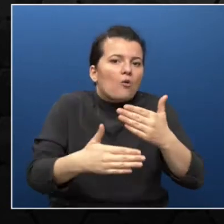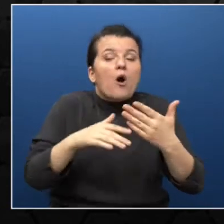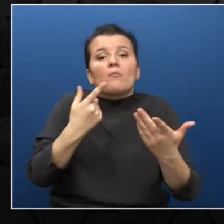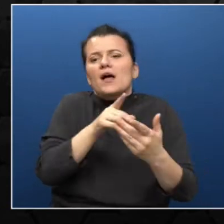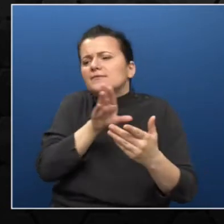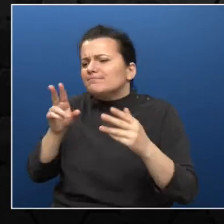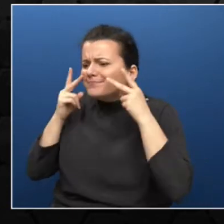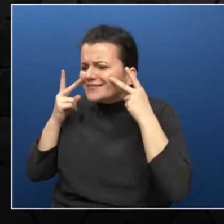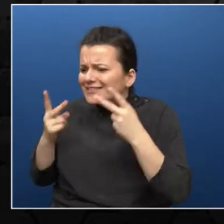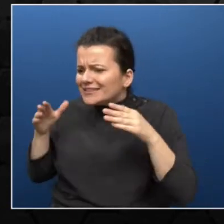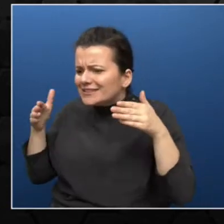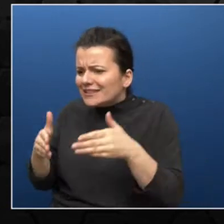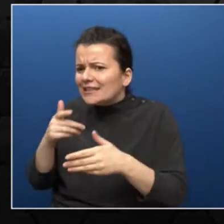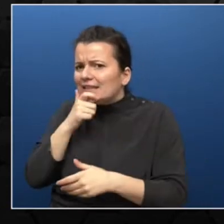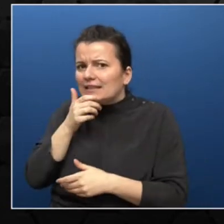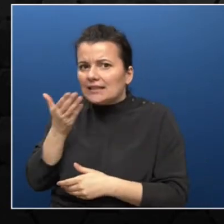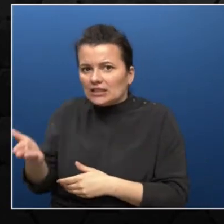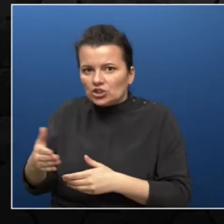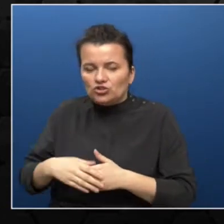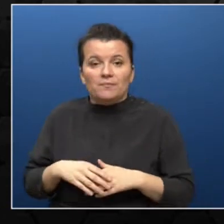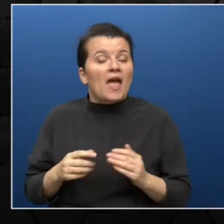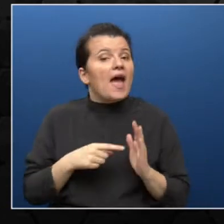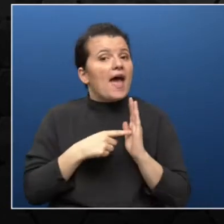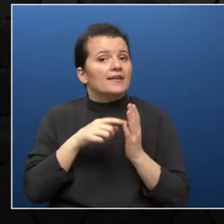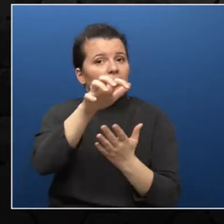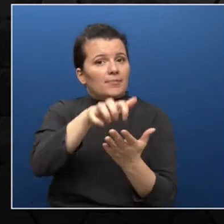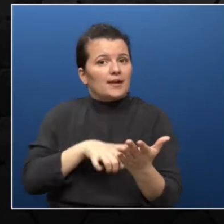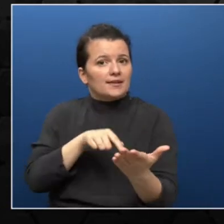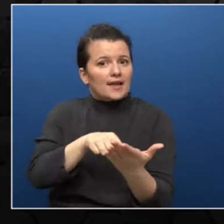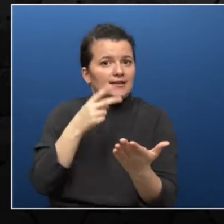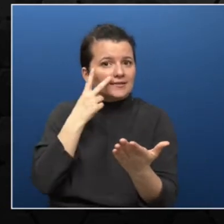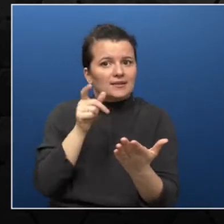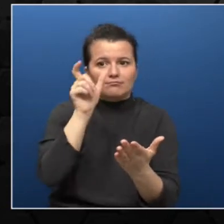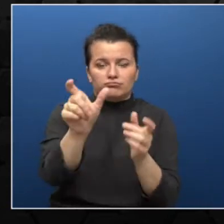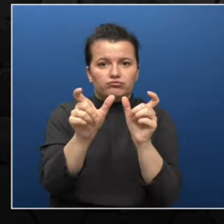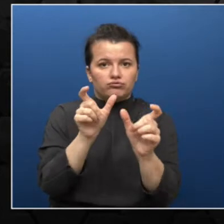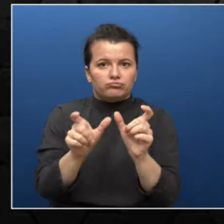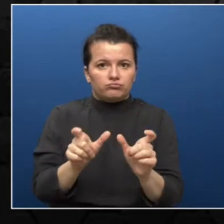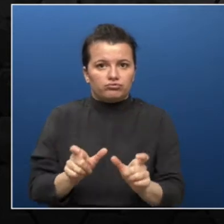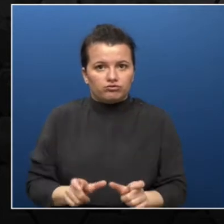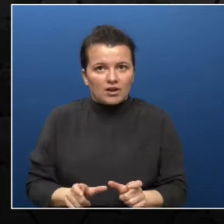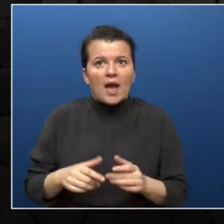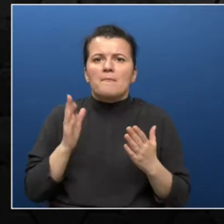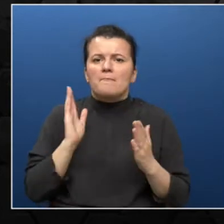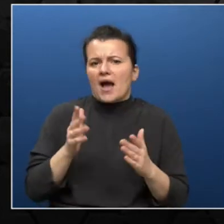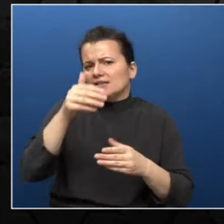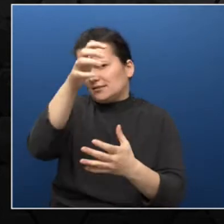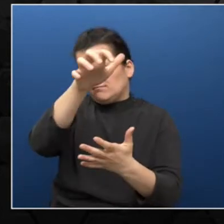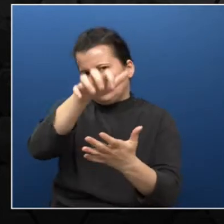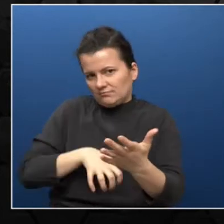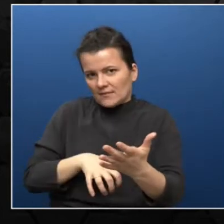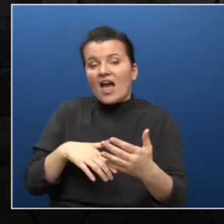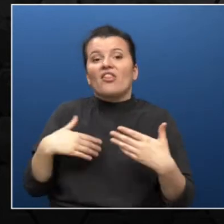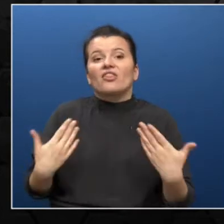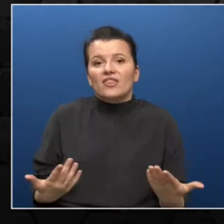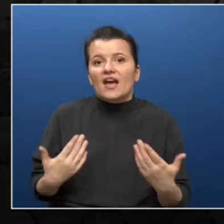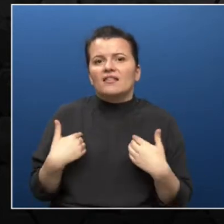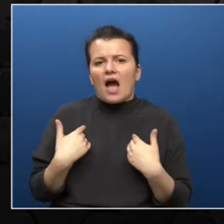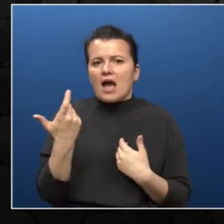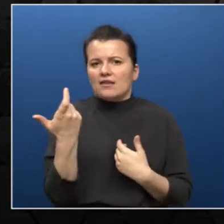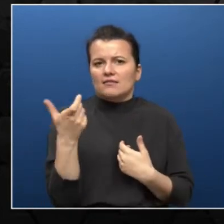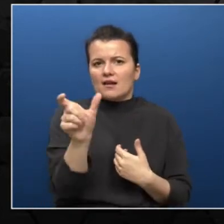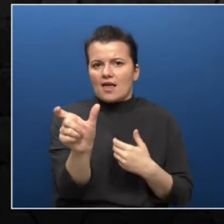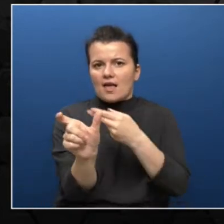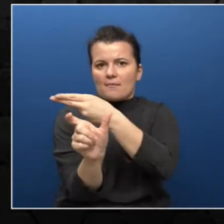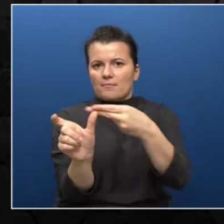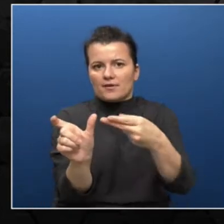Obviously, we need some kind of data that we need to run the sentiment analysis code on. And then you tokenize the data. I would be going through each and every code of